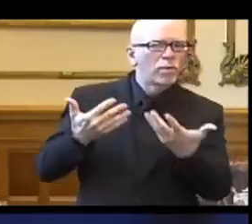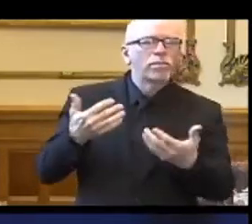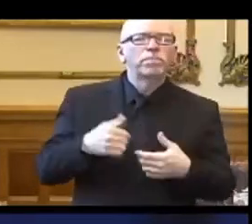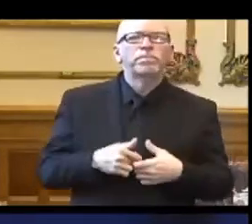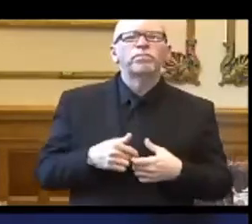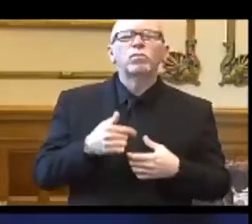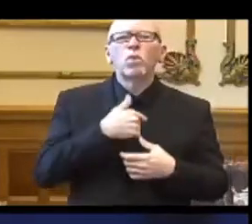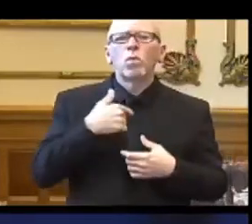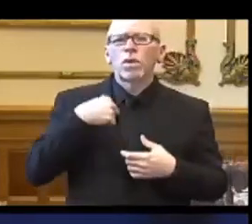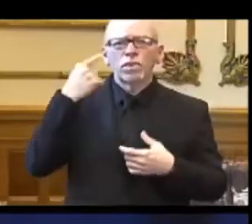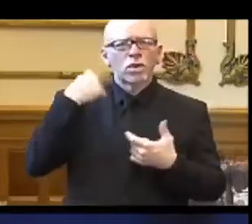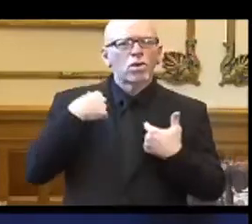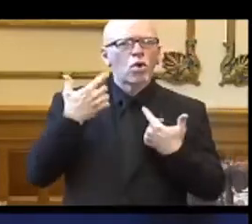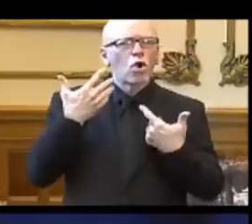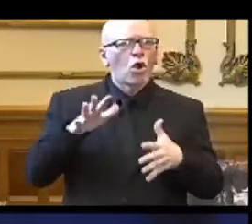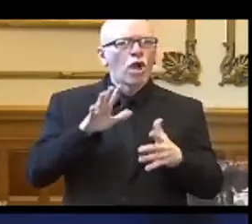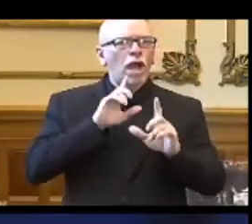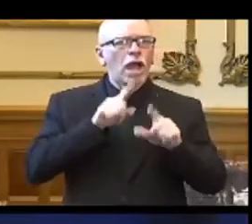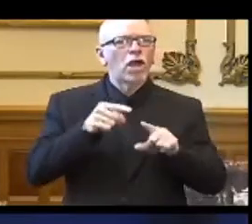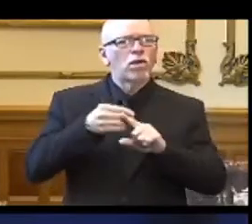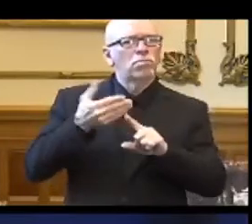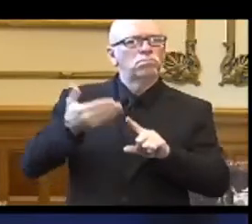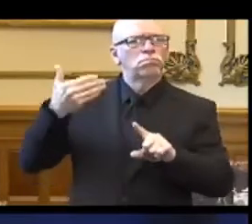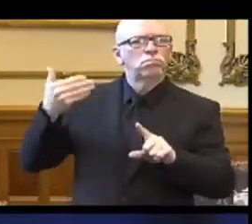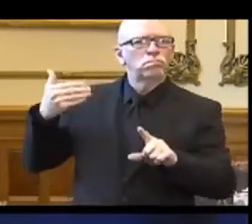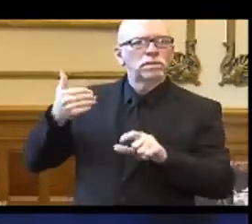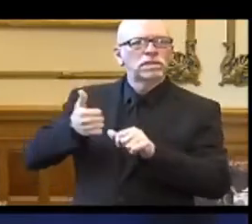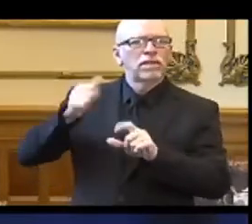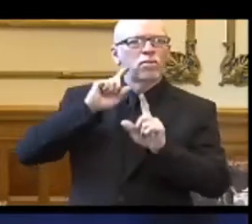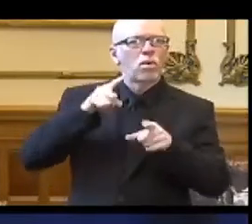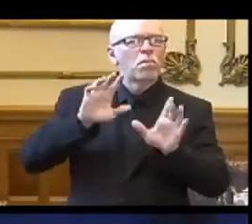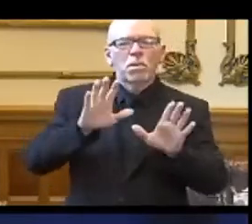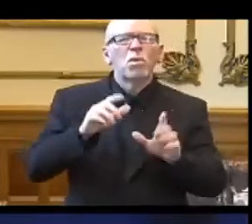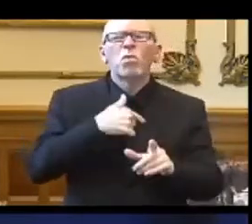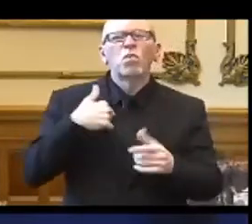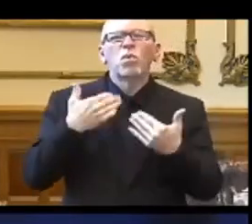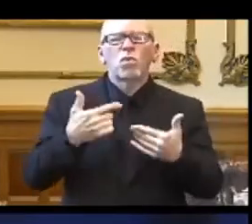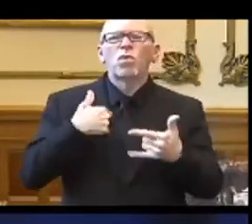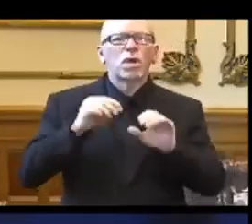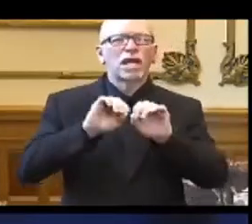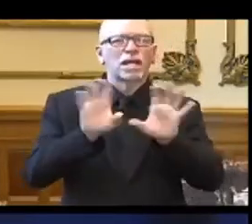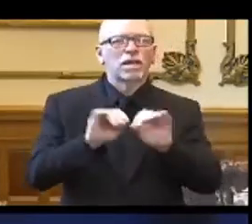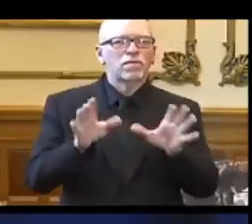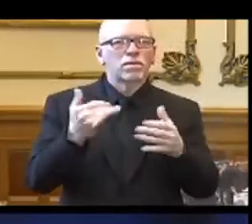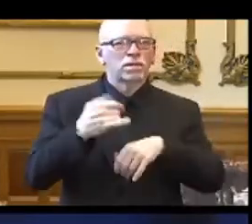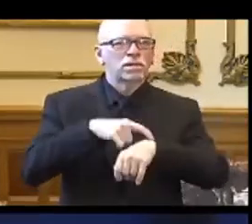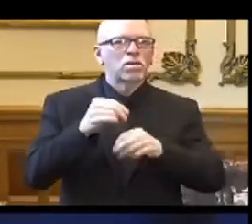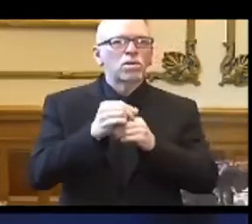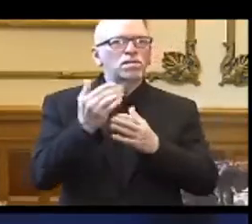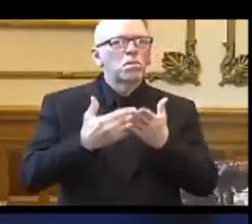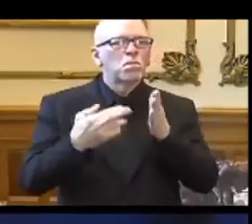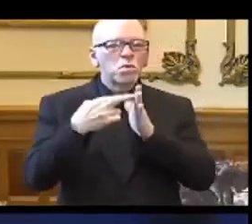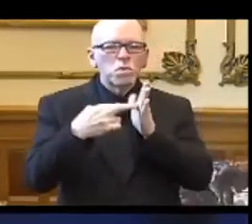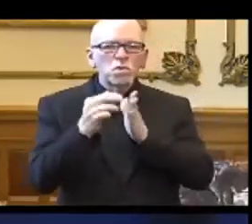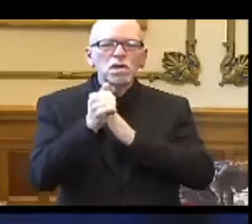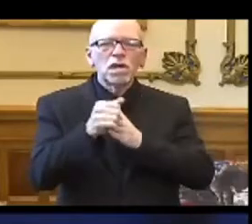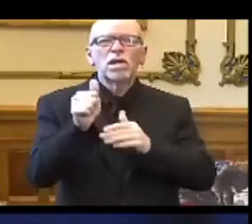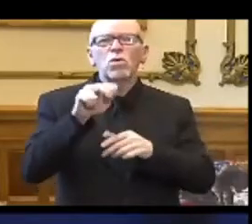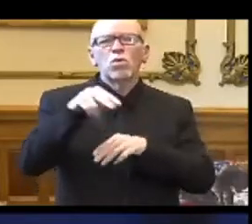believed were addressed in a previous executive order, but we put out some further guidance, and that can be found